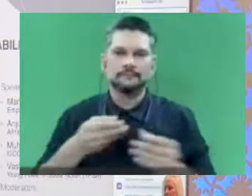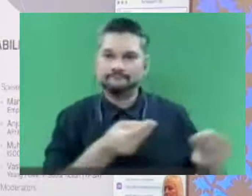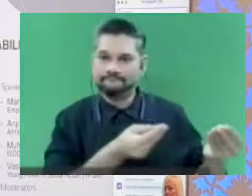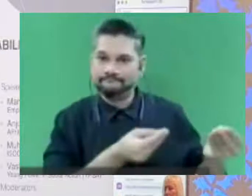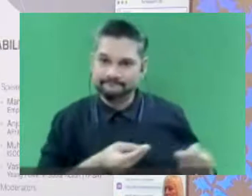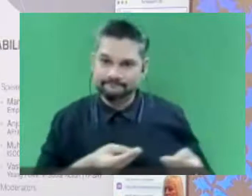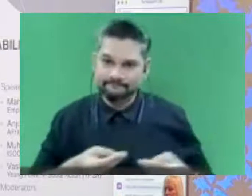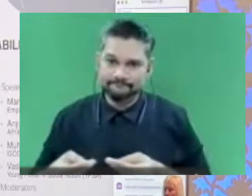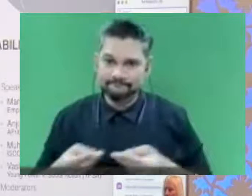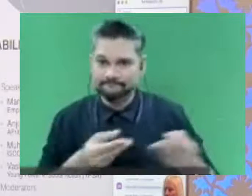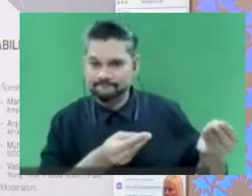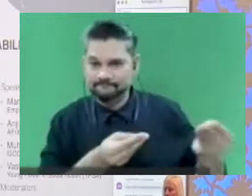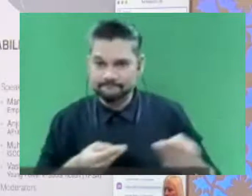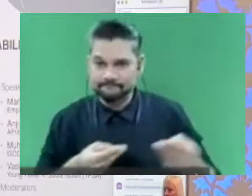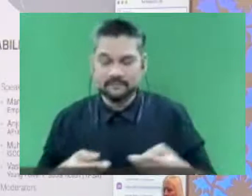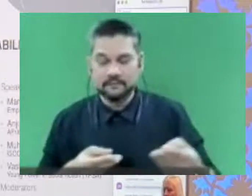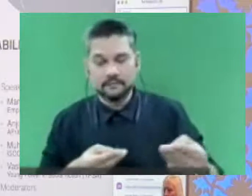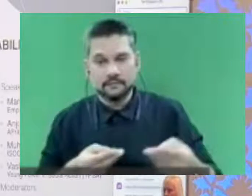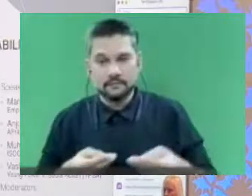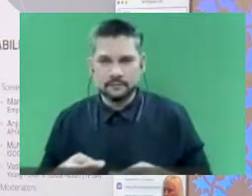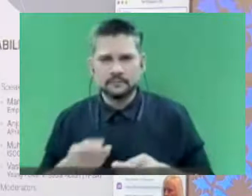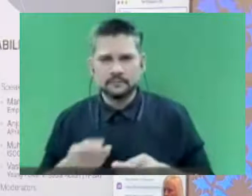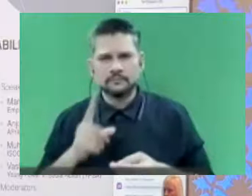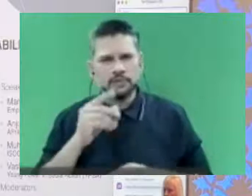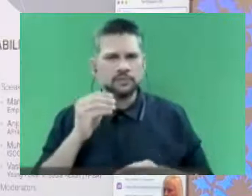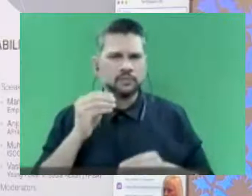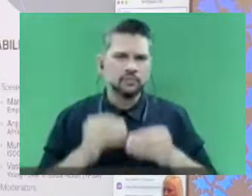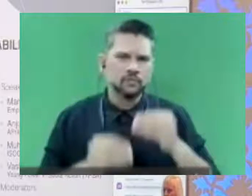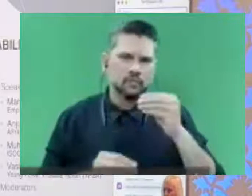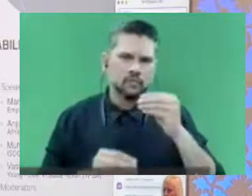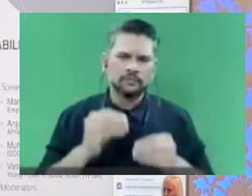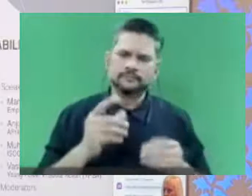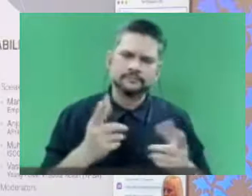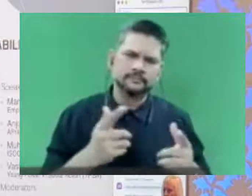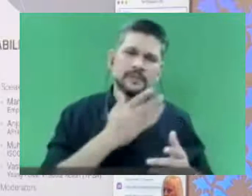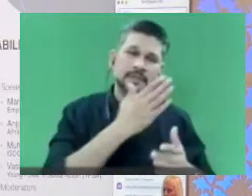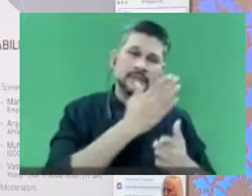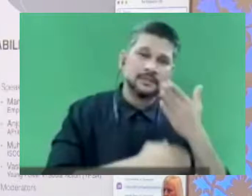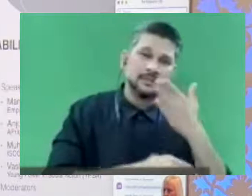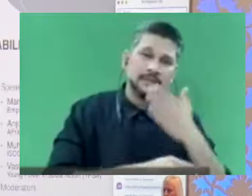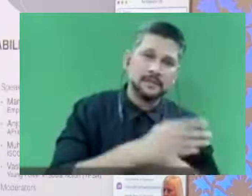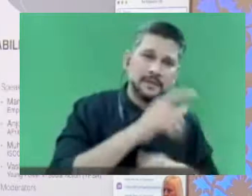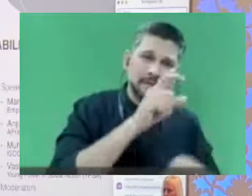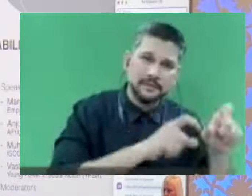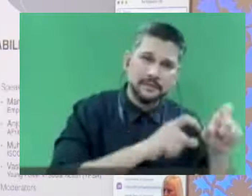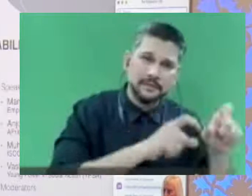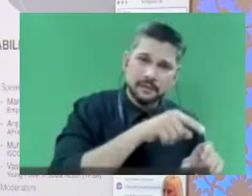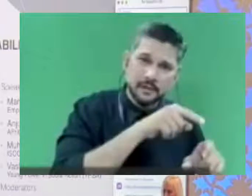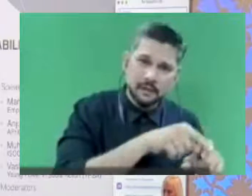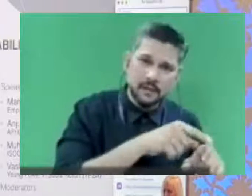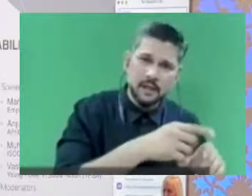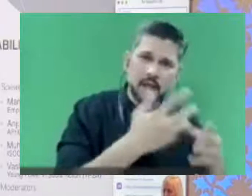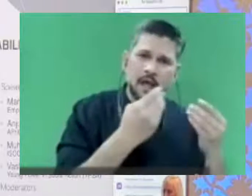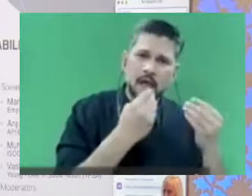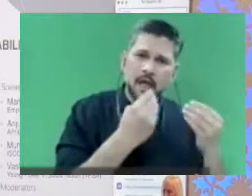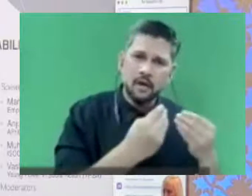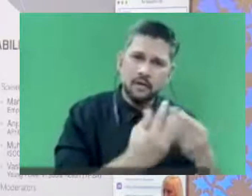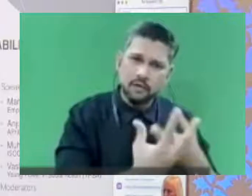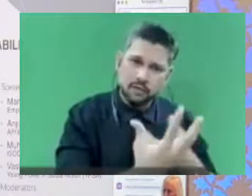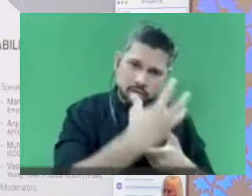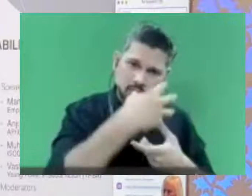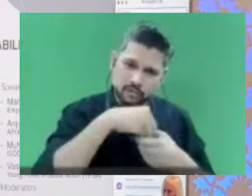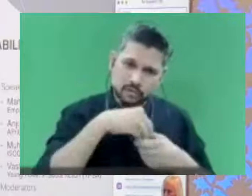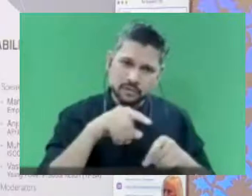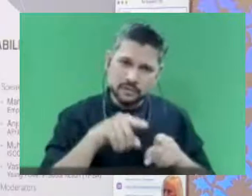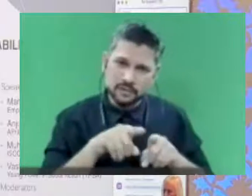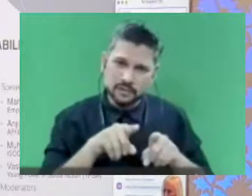about how the people with the disabilities can participate in the data verification in the village level,